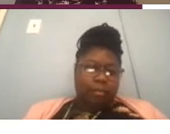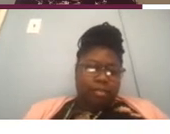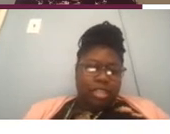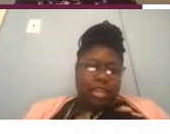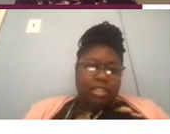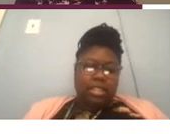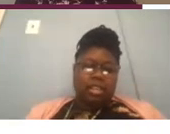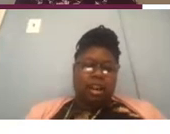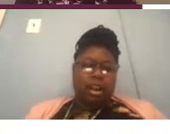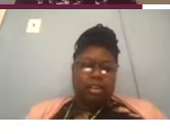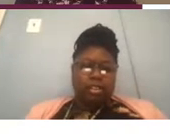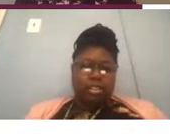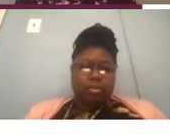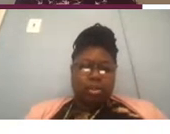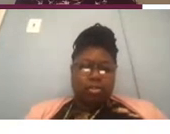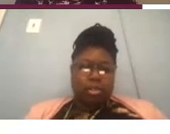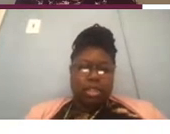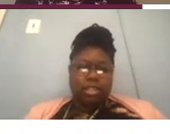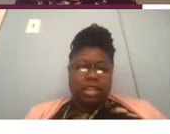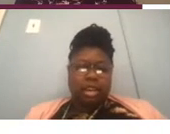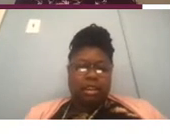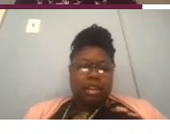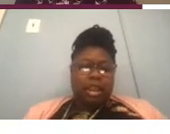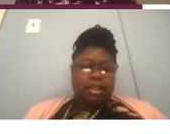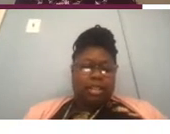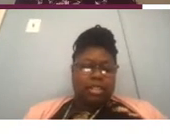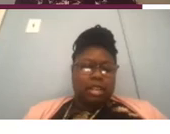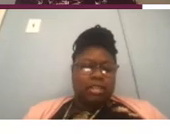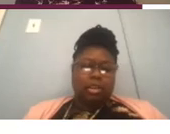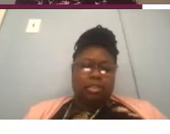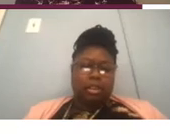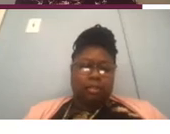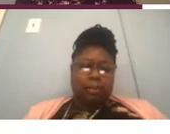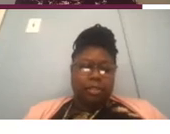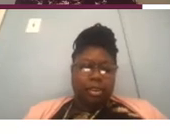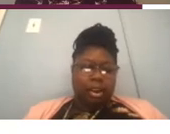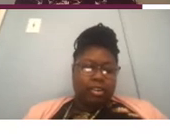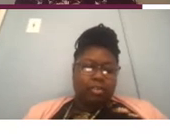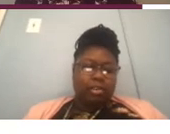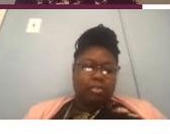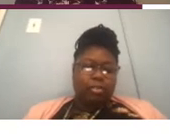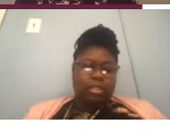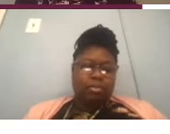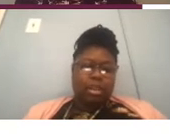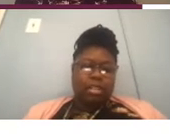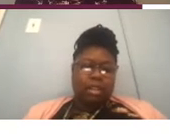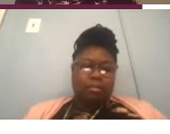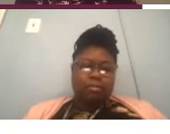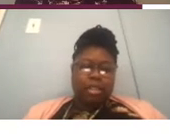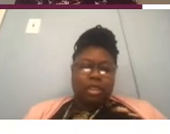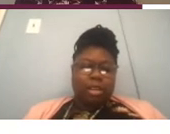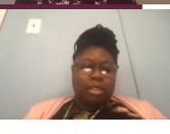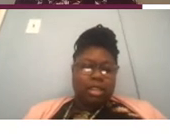Self-care. Take a seat in the garden and enjoy the beautiful sunshine as it's a nice stress reliever. The garden is a wonderful place to